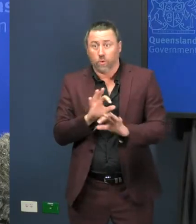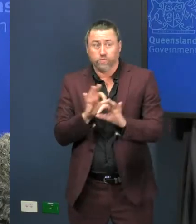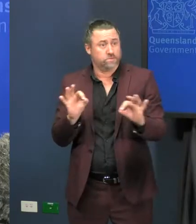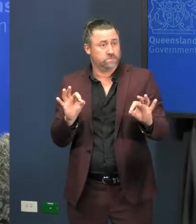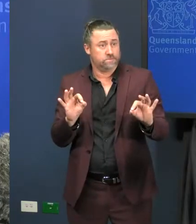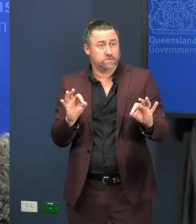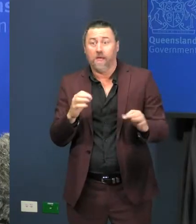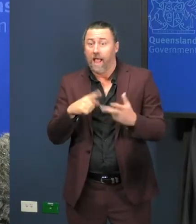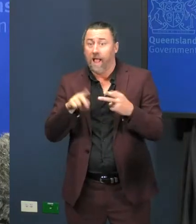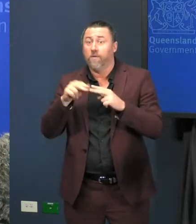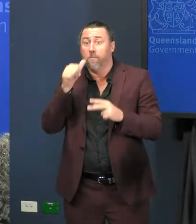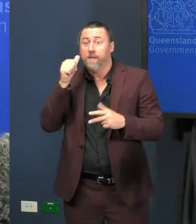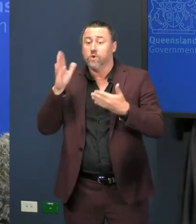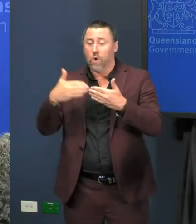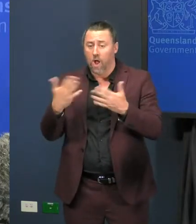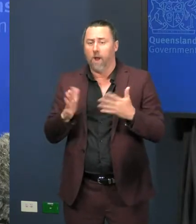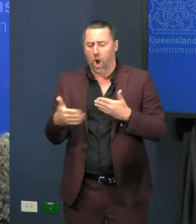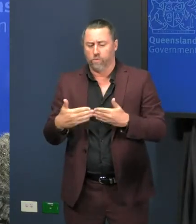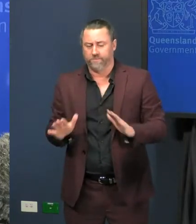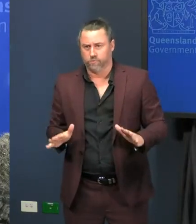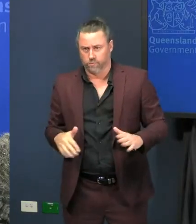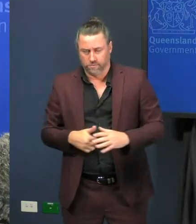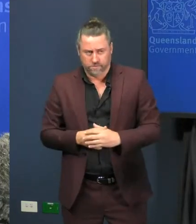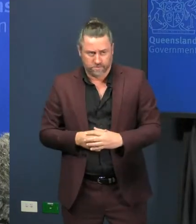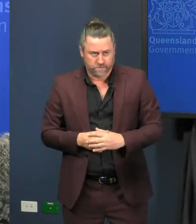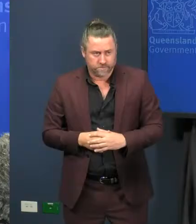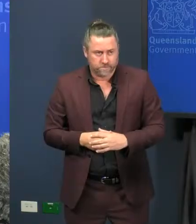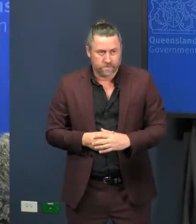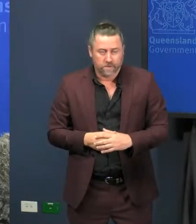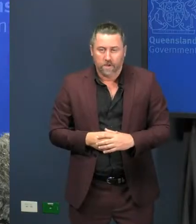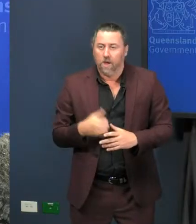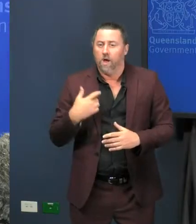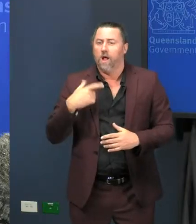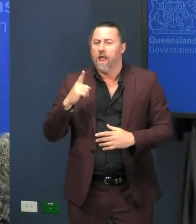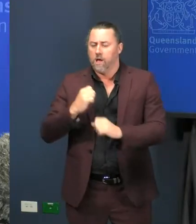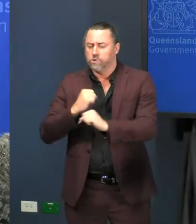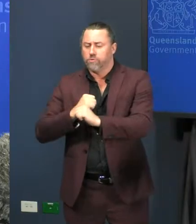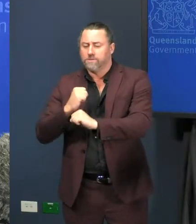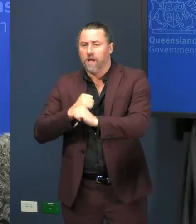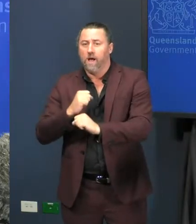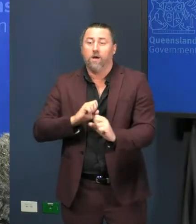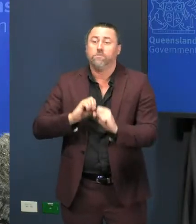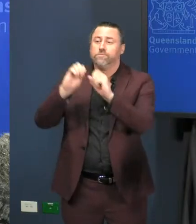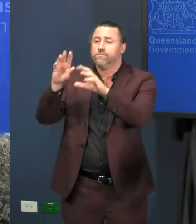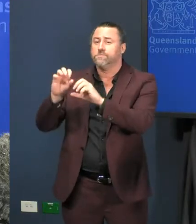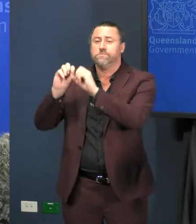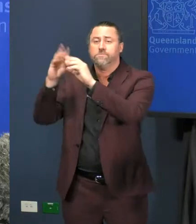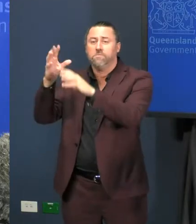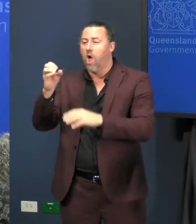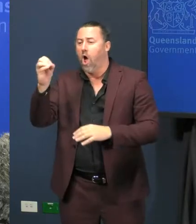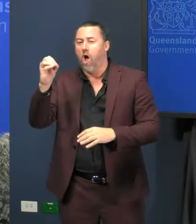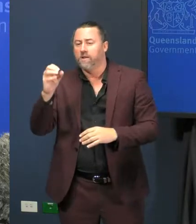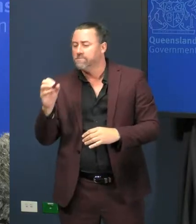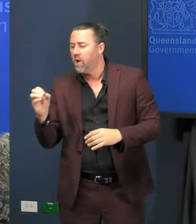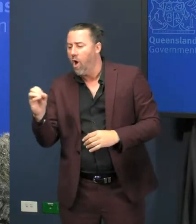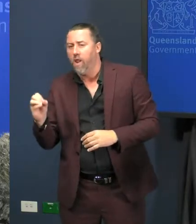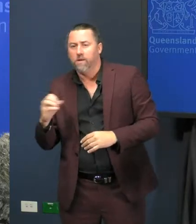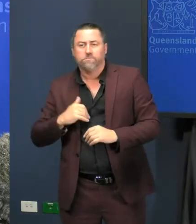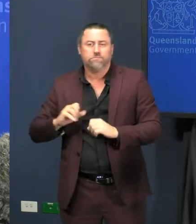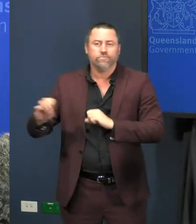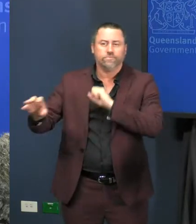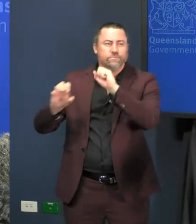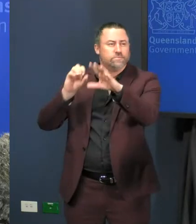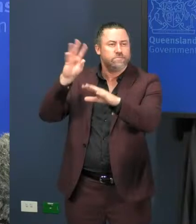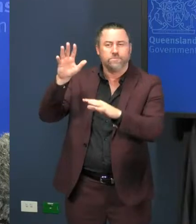of the generators are in the process of being deployed to some of the Bay Islands, but it is important